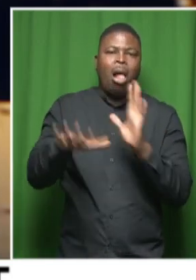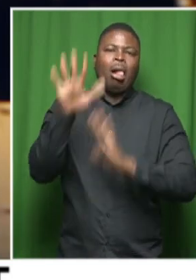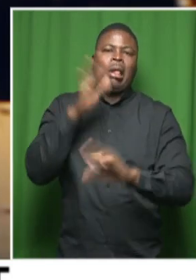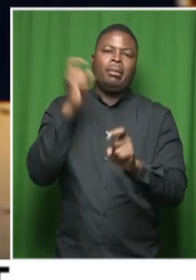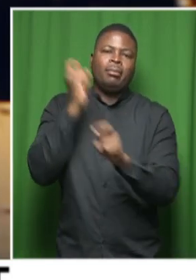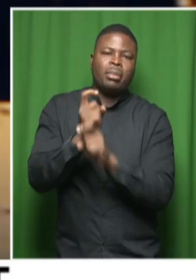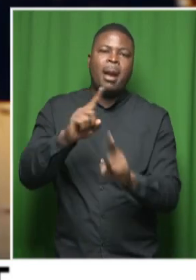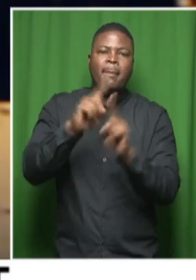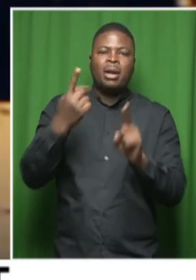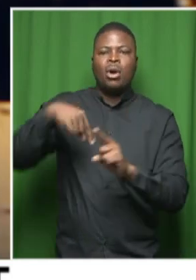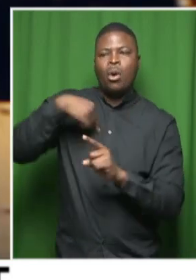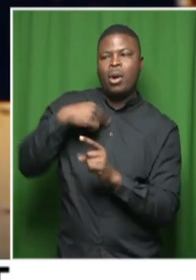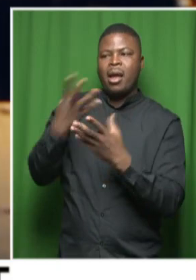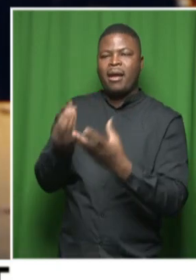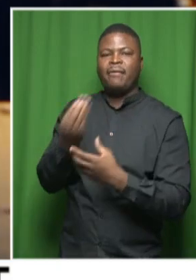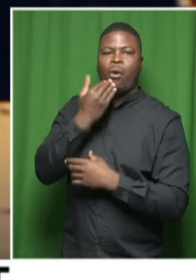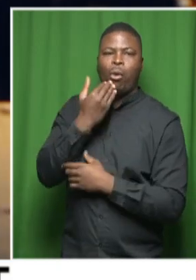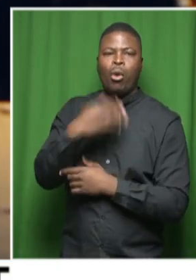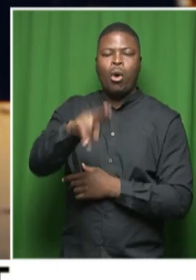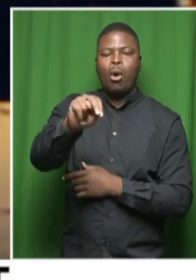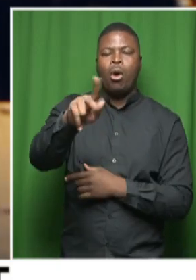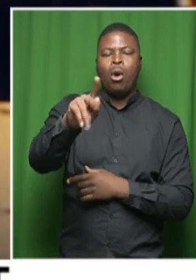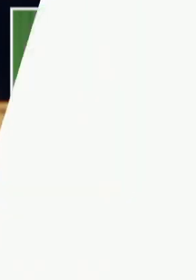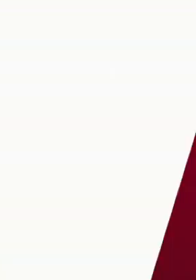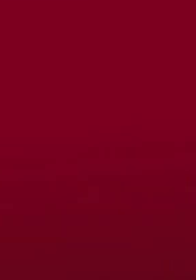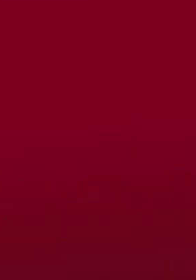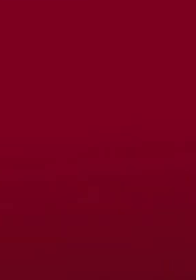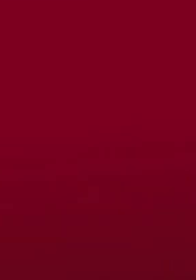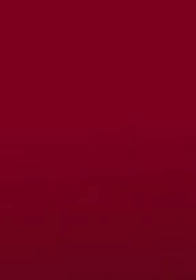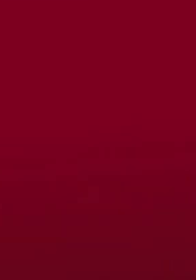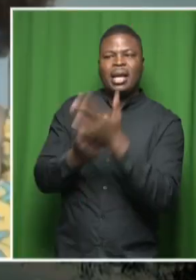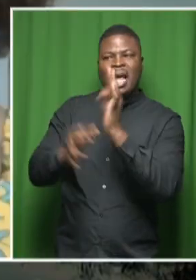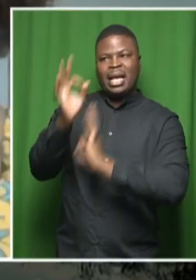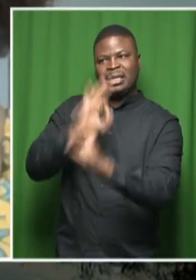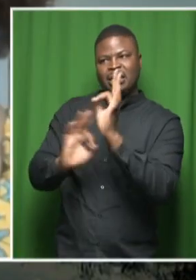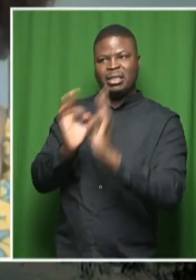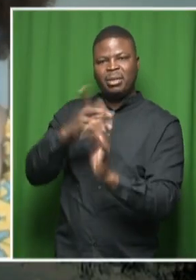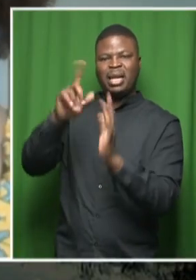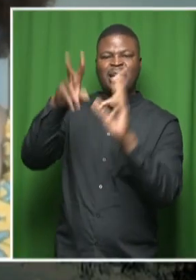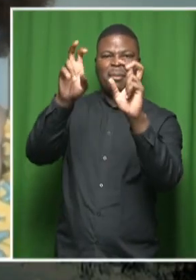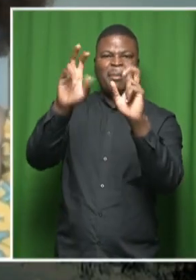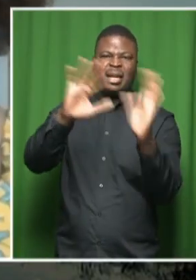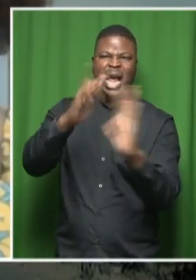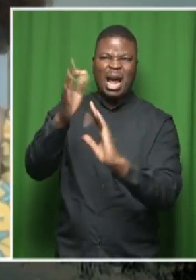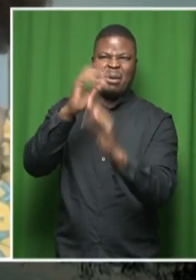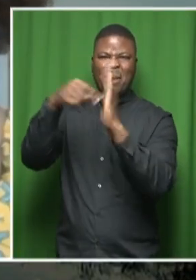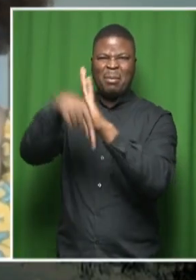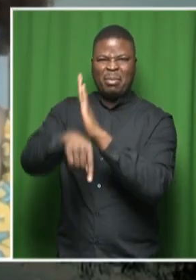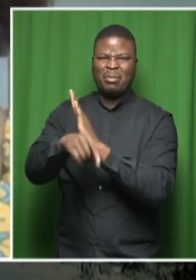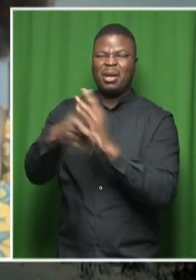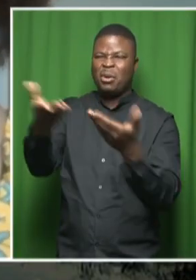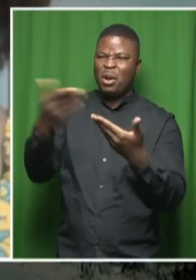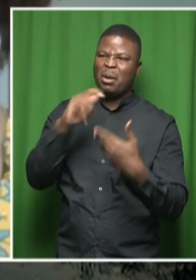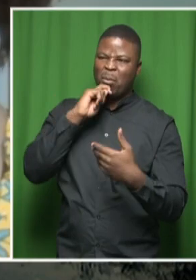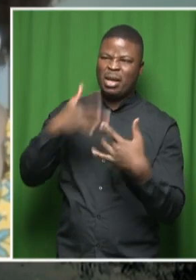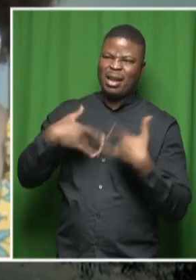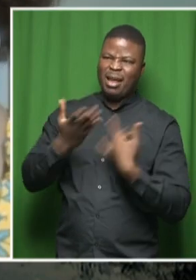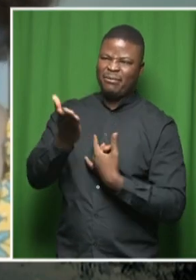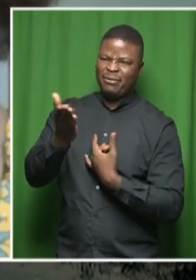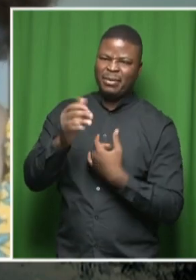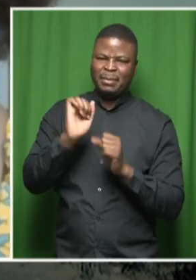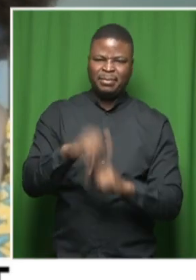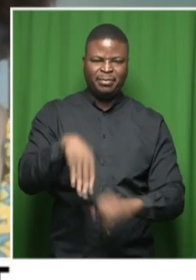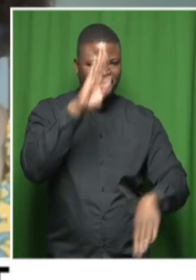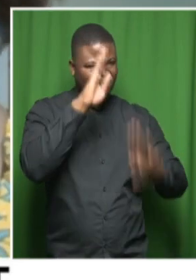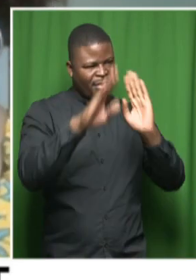Nkomo joins us now for a conversation on these matters. Phelisa, thanks so much for your time. Welcome to Morning Live. Hi, good